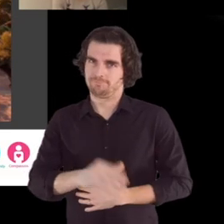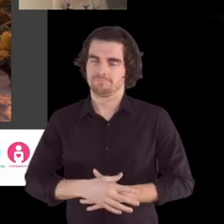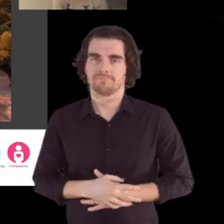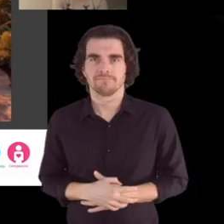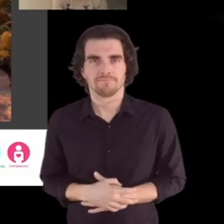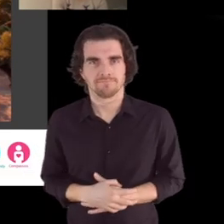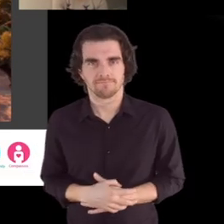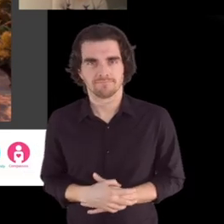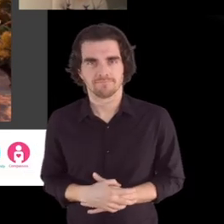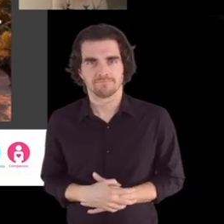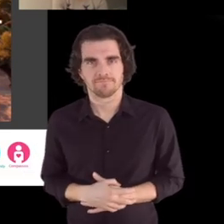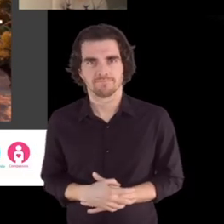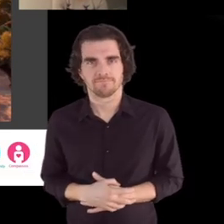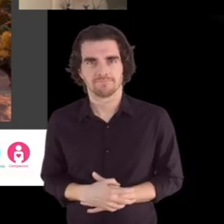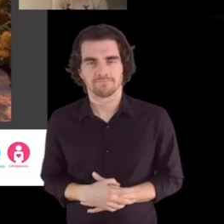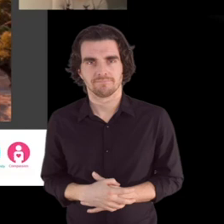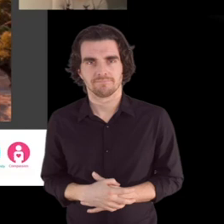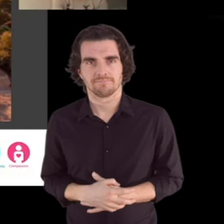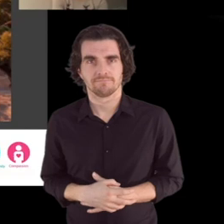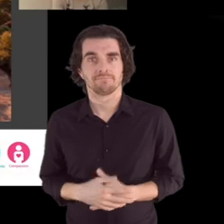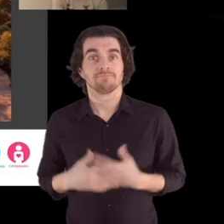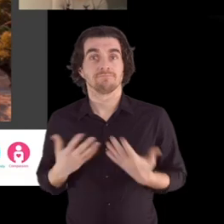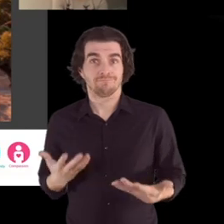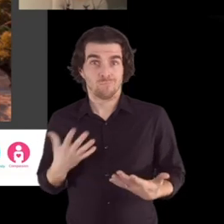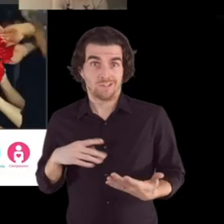hope is not cancelled.